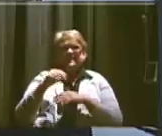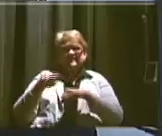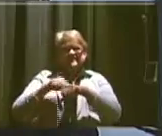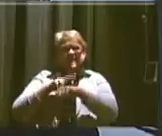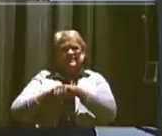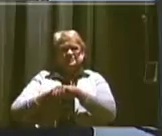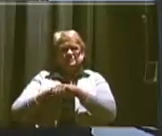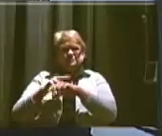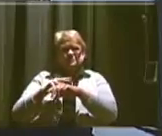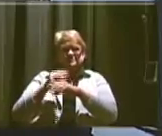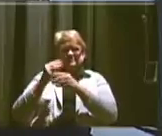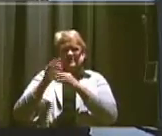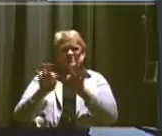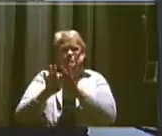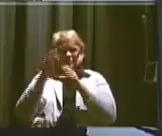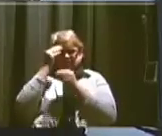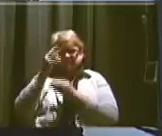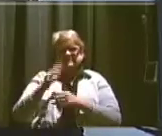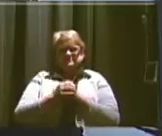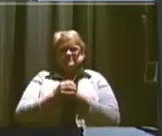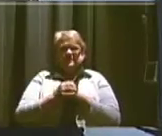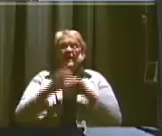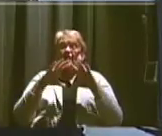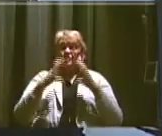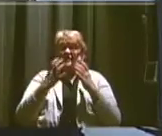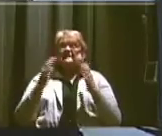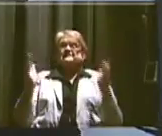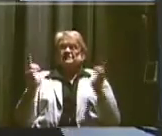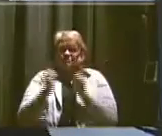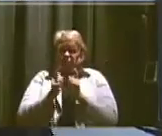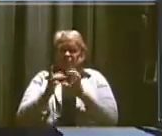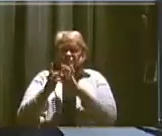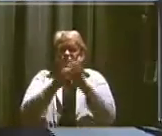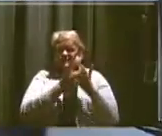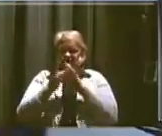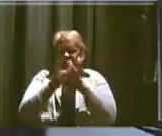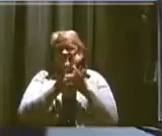small, so we kind of intertwine and we all connect as one.